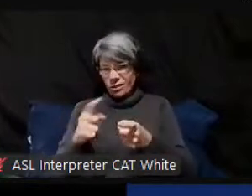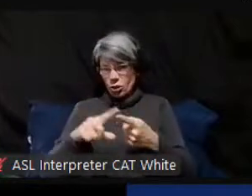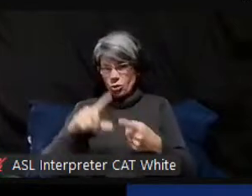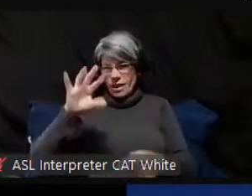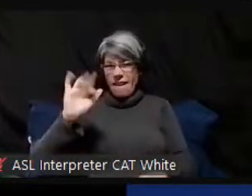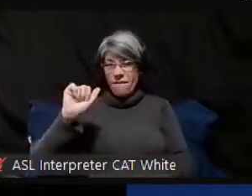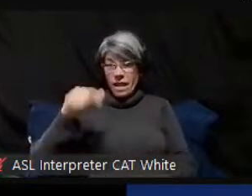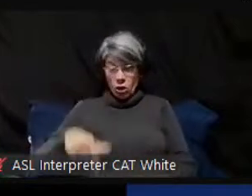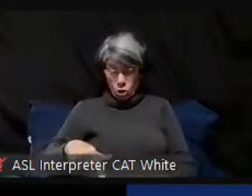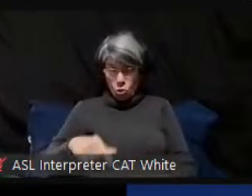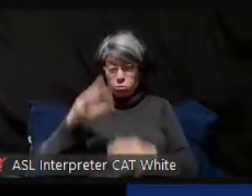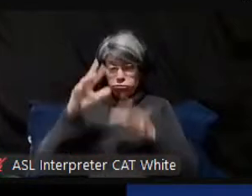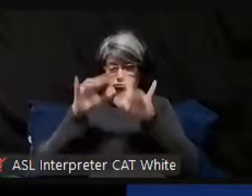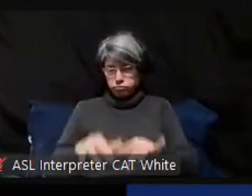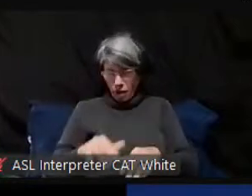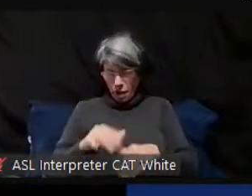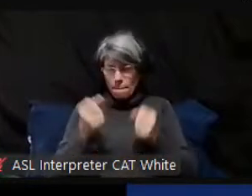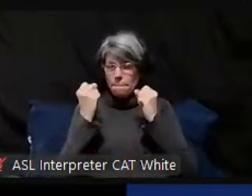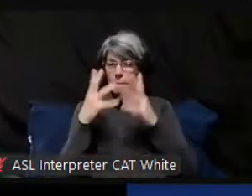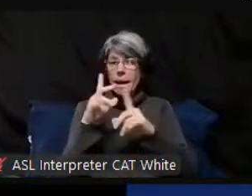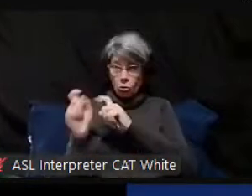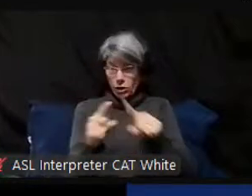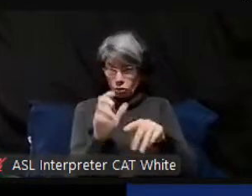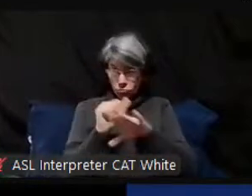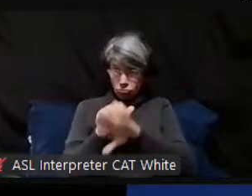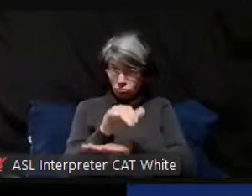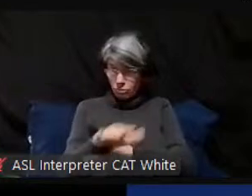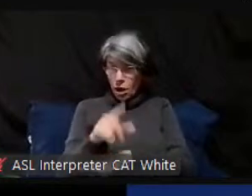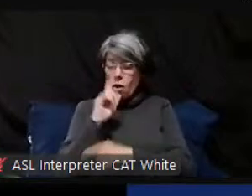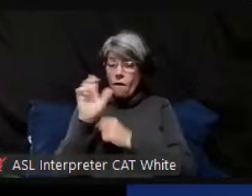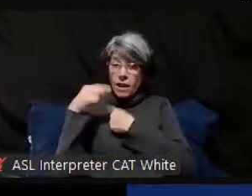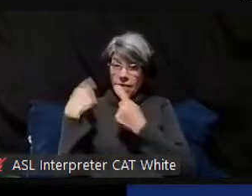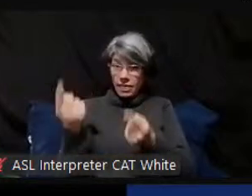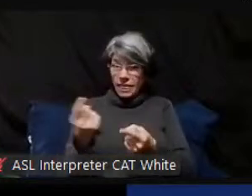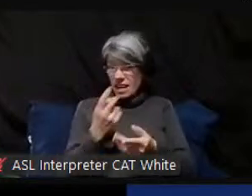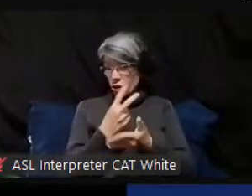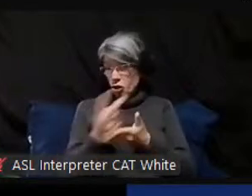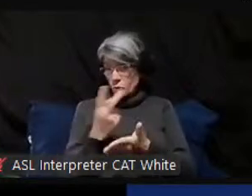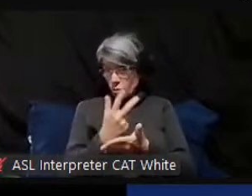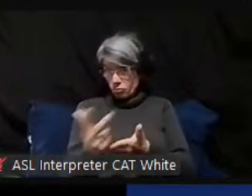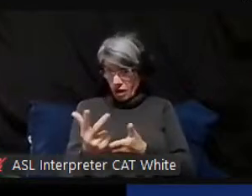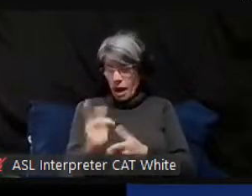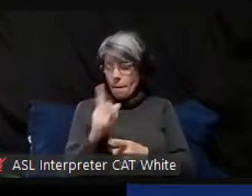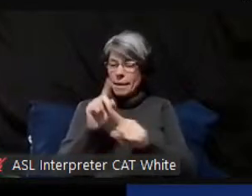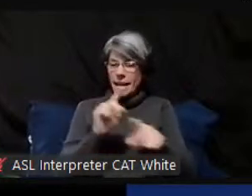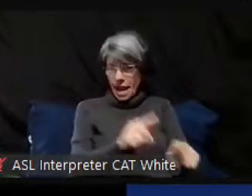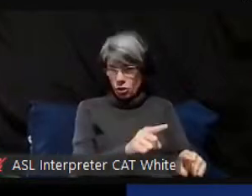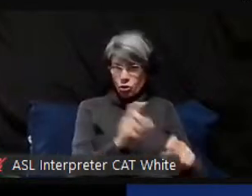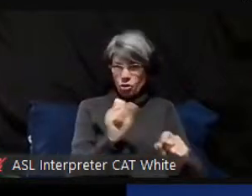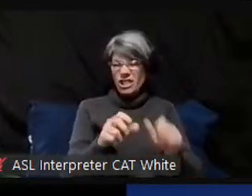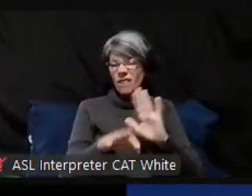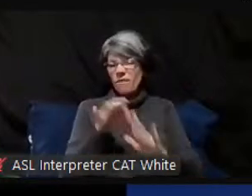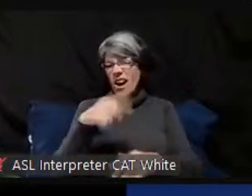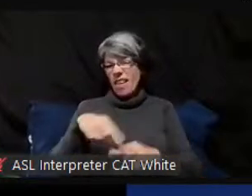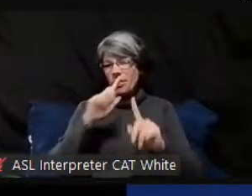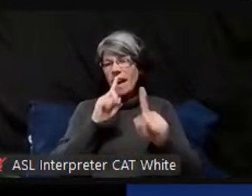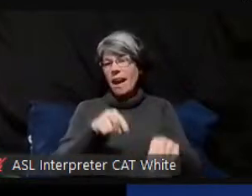section where many of the questions that you are submitting over the last couple of weeks have been answered, and you can find those